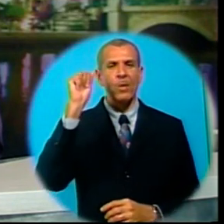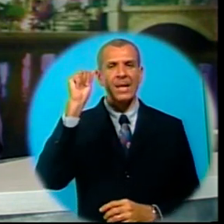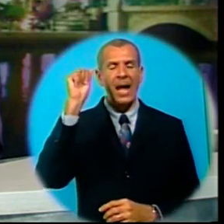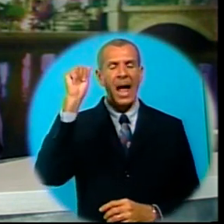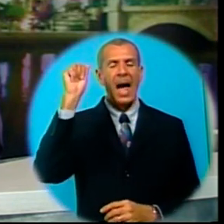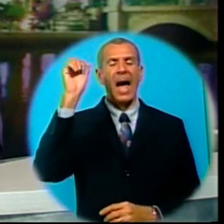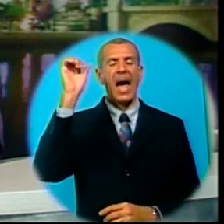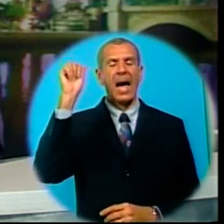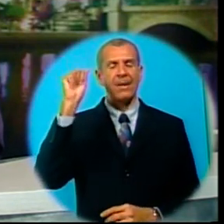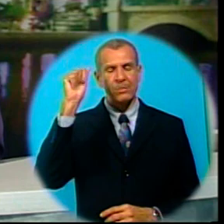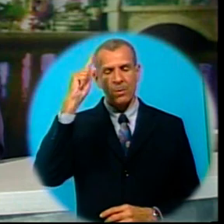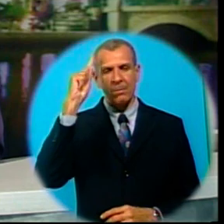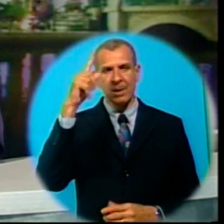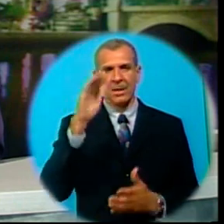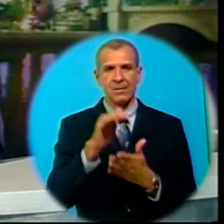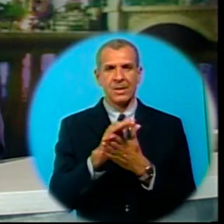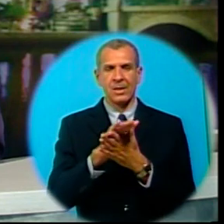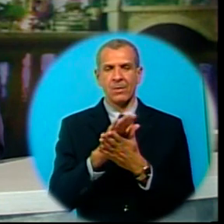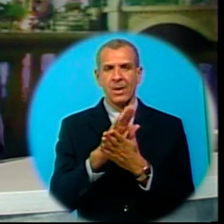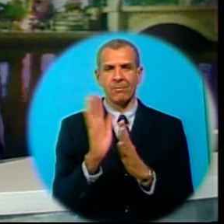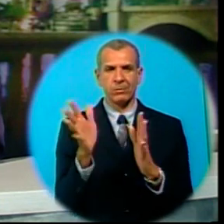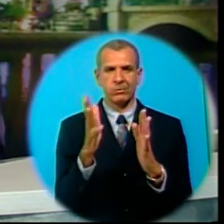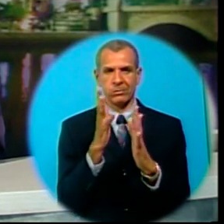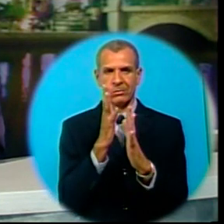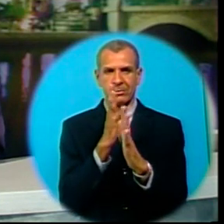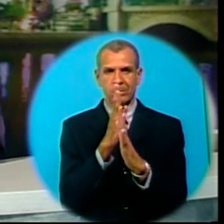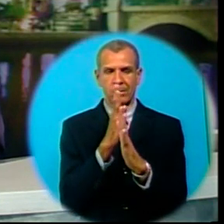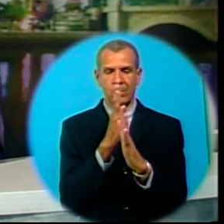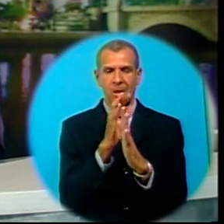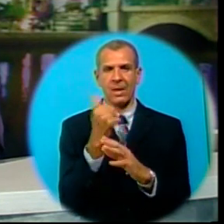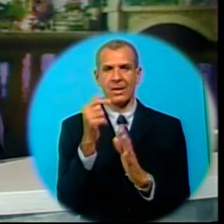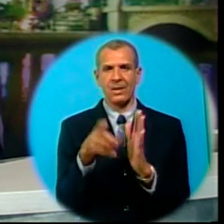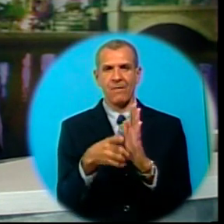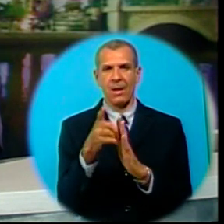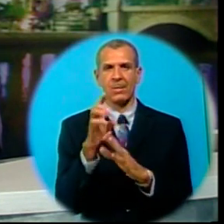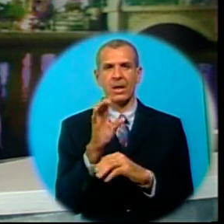will help to bring Barbados in line with other developed countries.